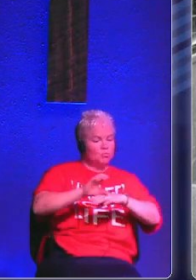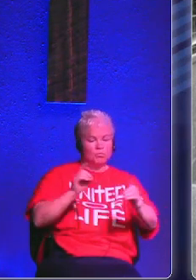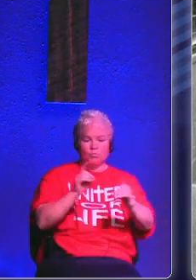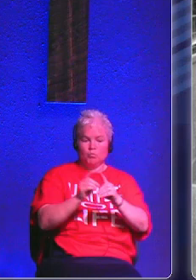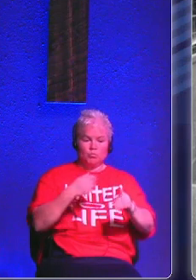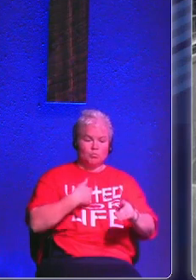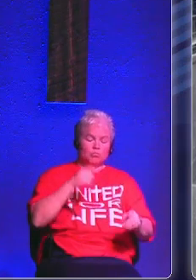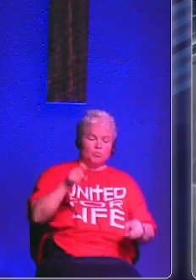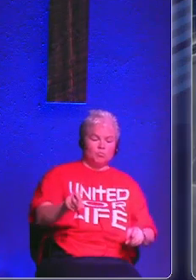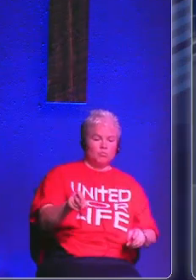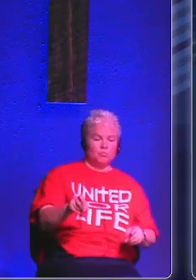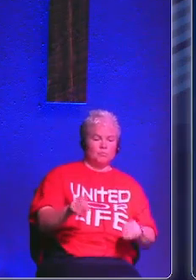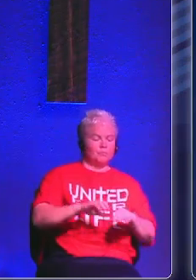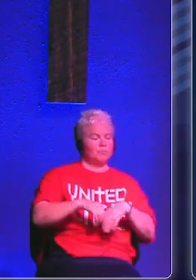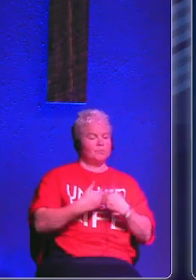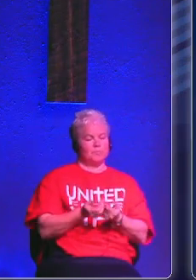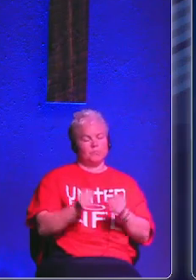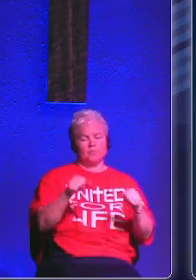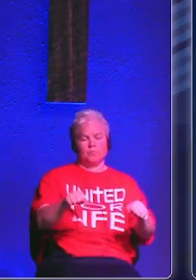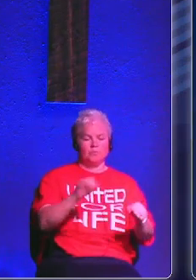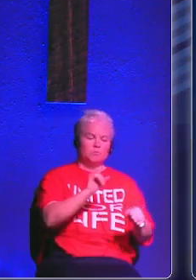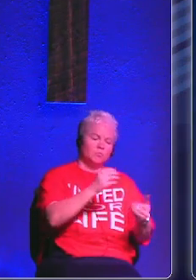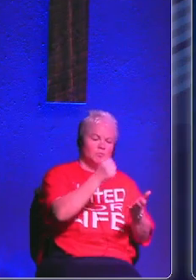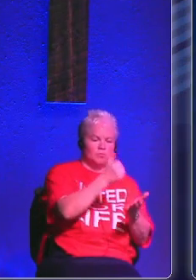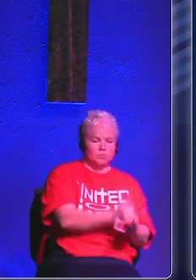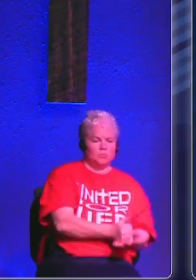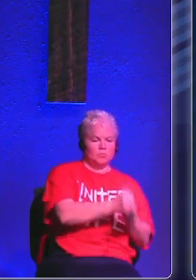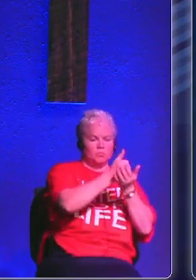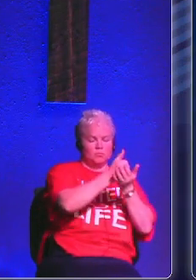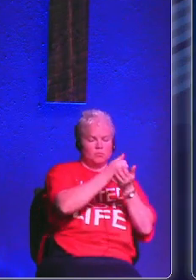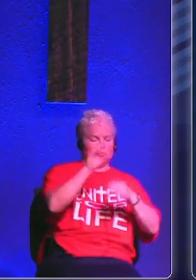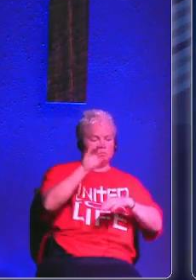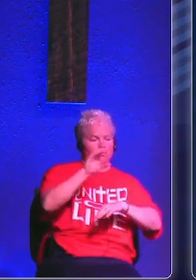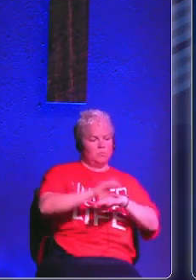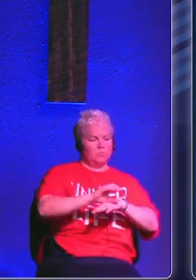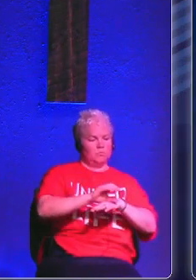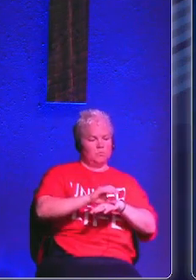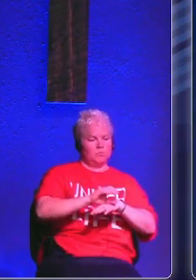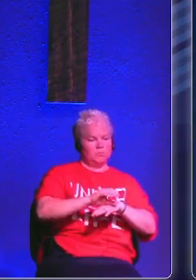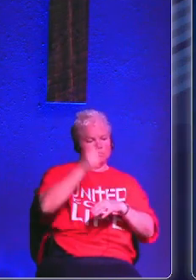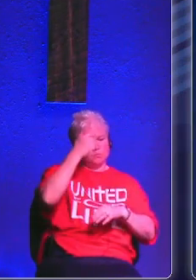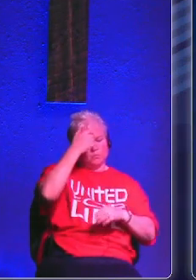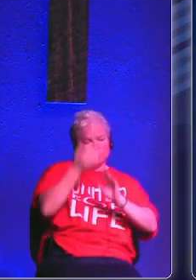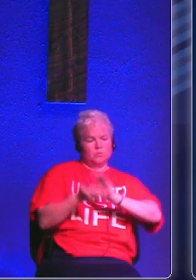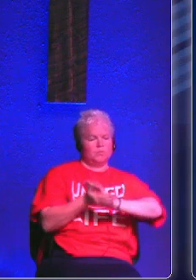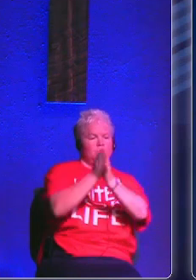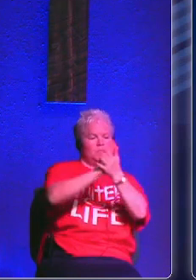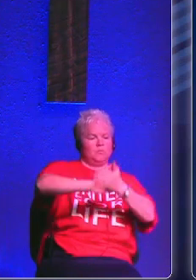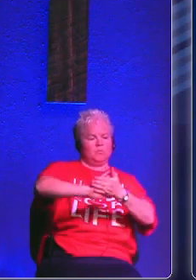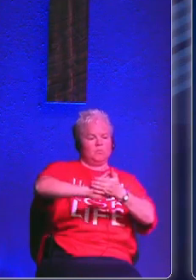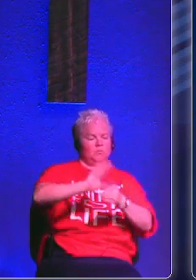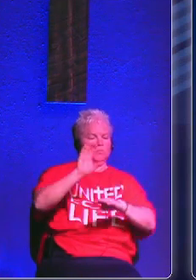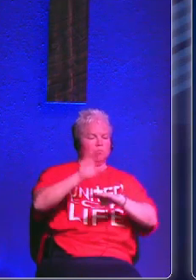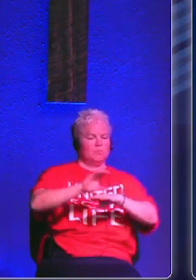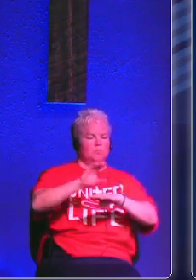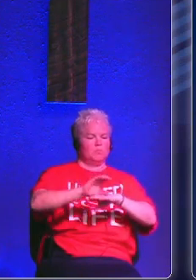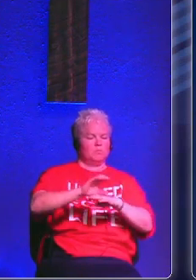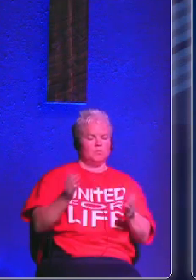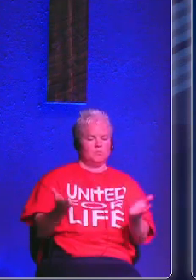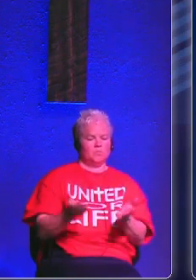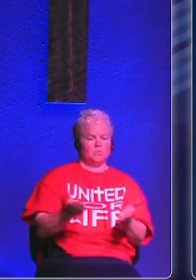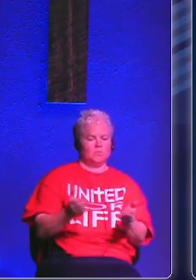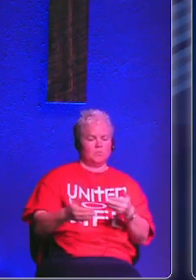needs. Instead of saying, how can I help church become more of the body?